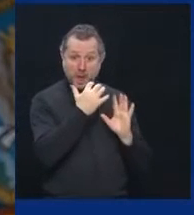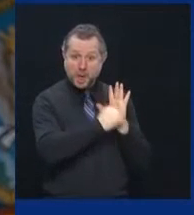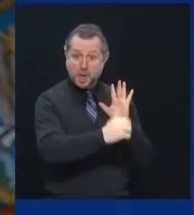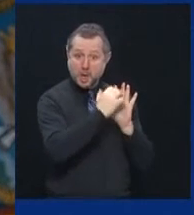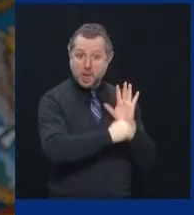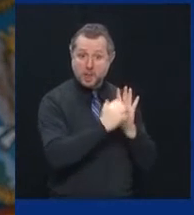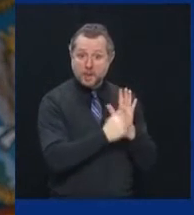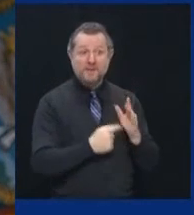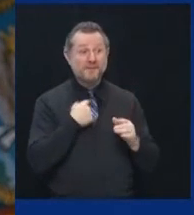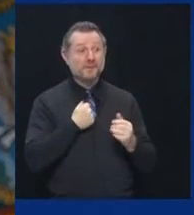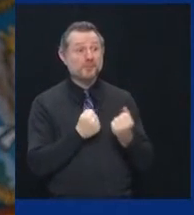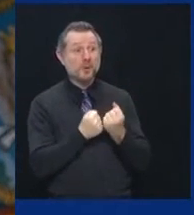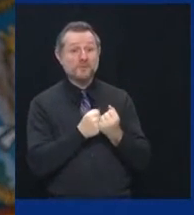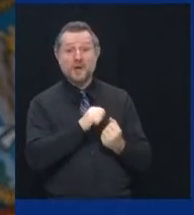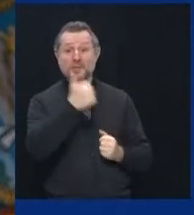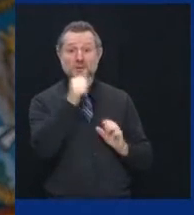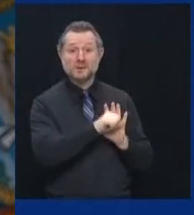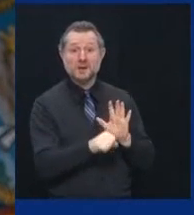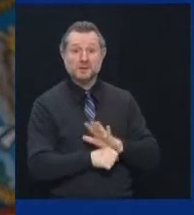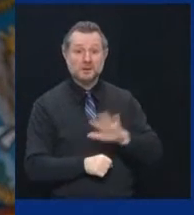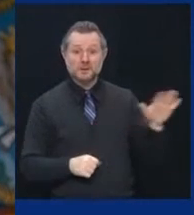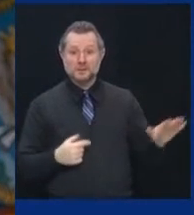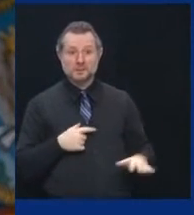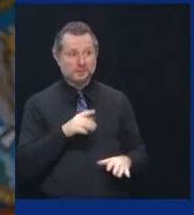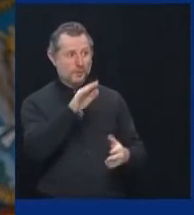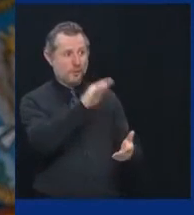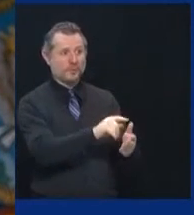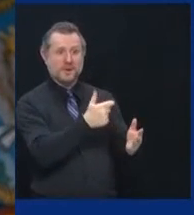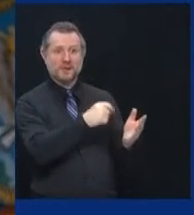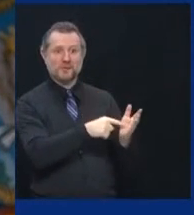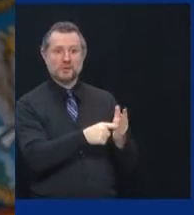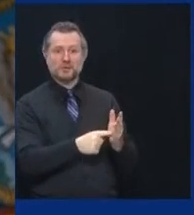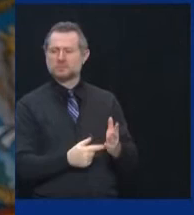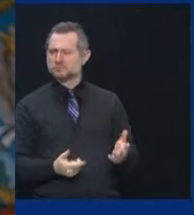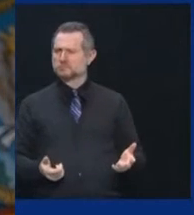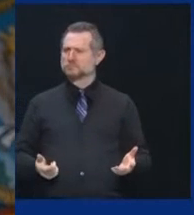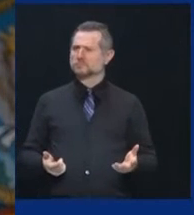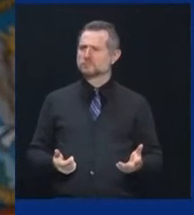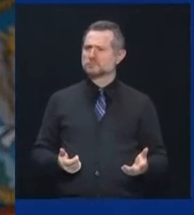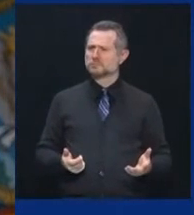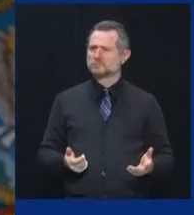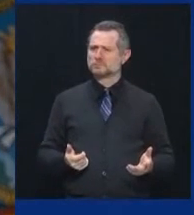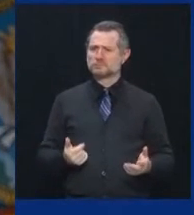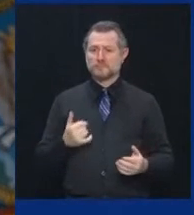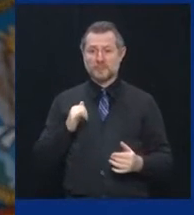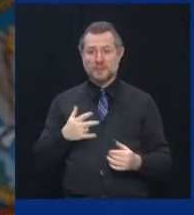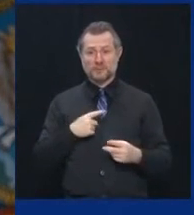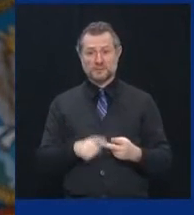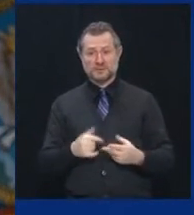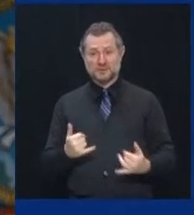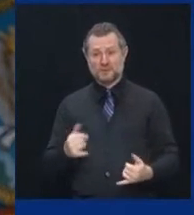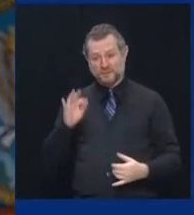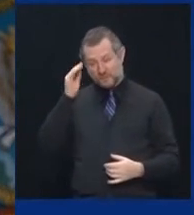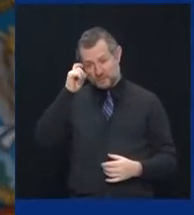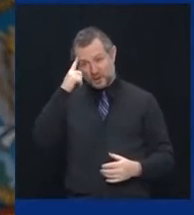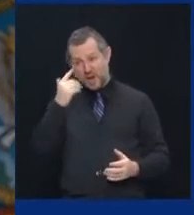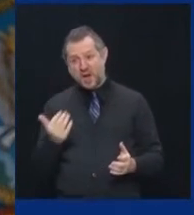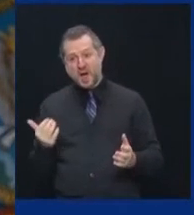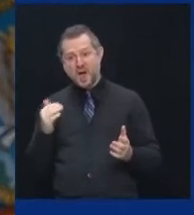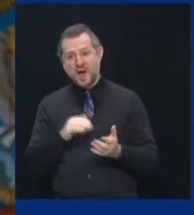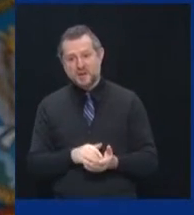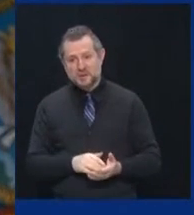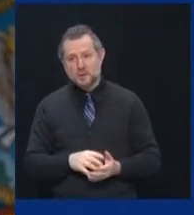those states' lower rates. But Washington didn't stop there. The abuse was